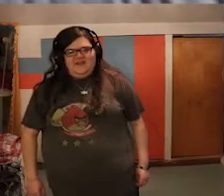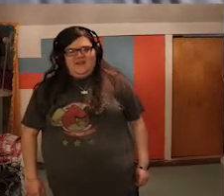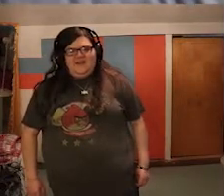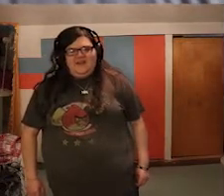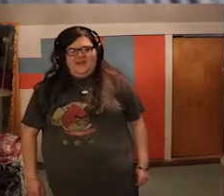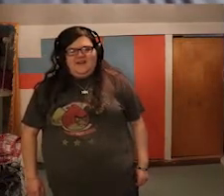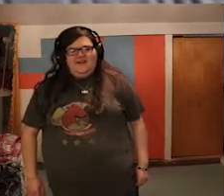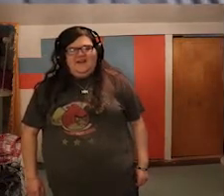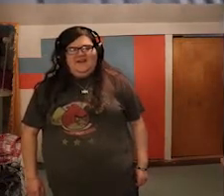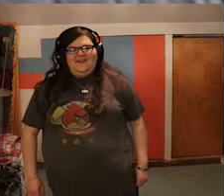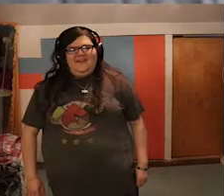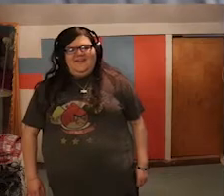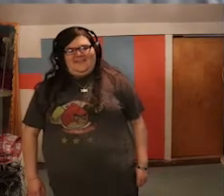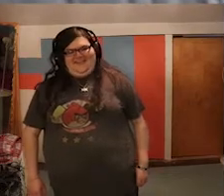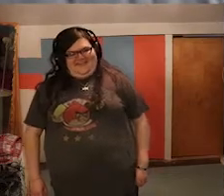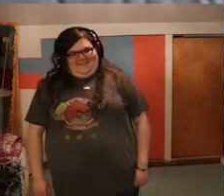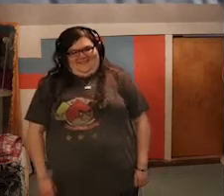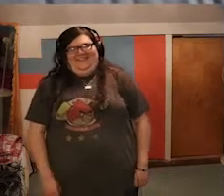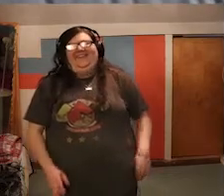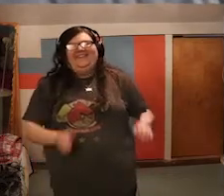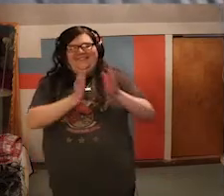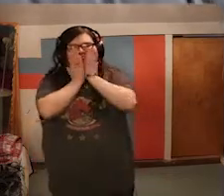covered. You're the trotters.